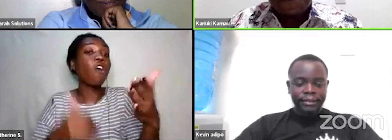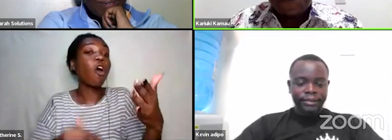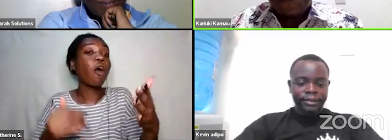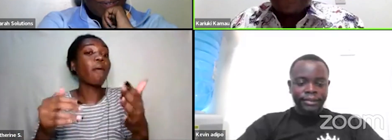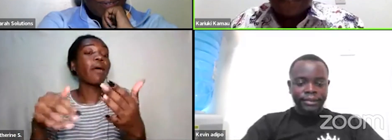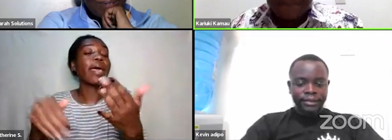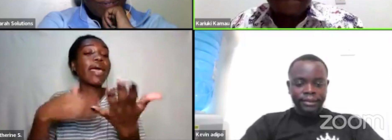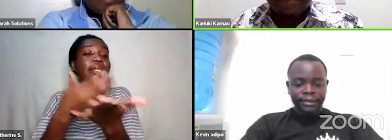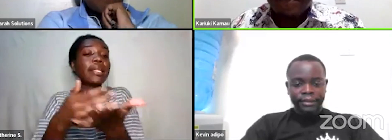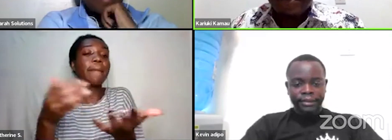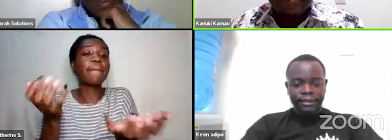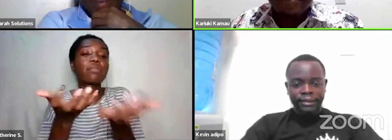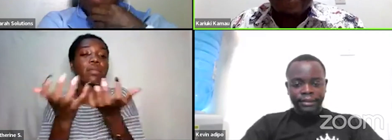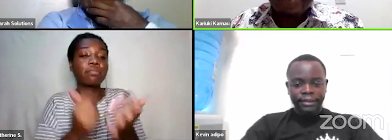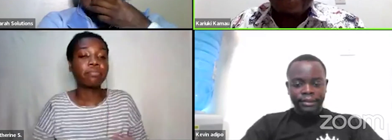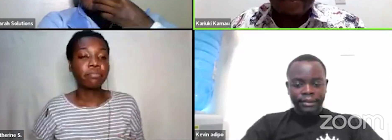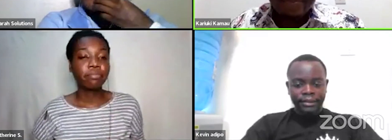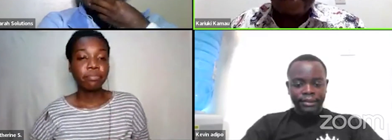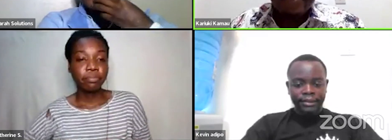business.